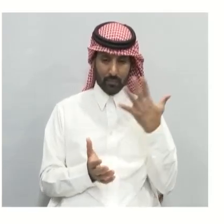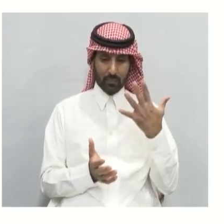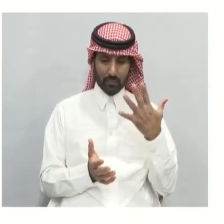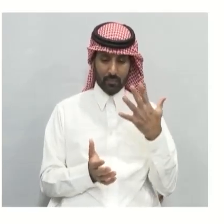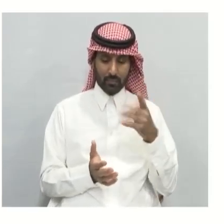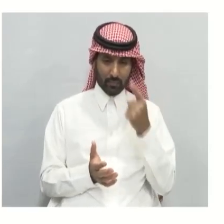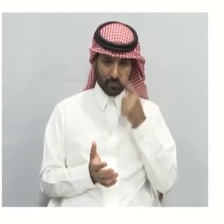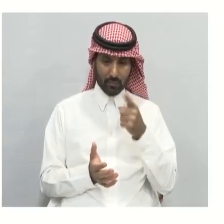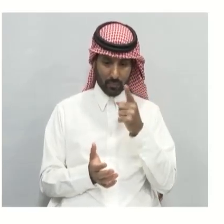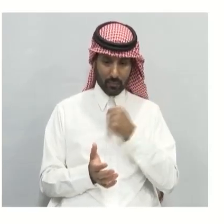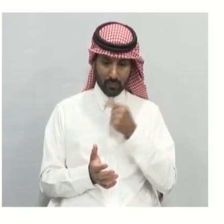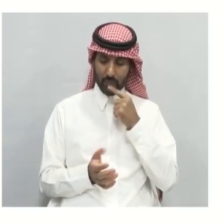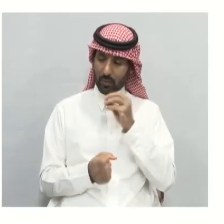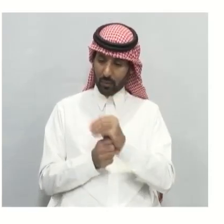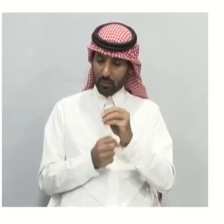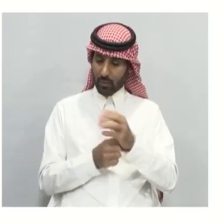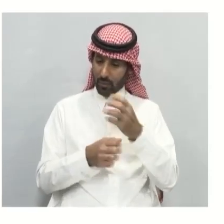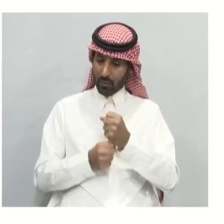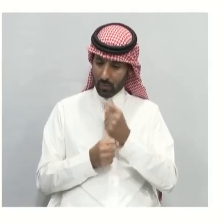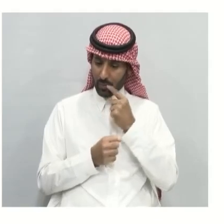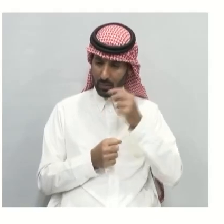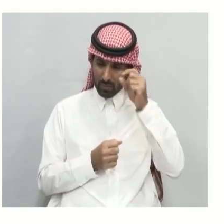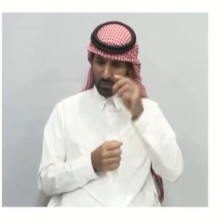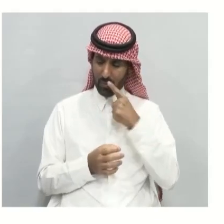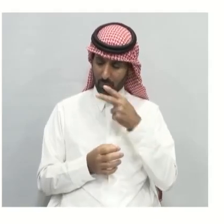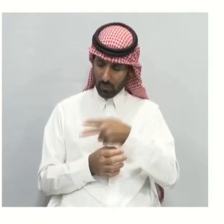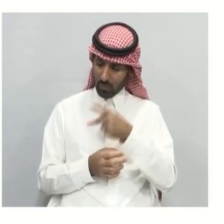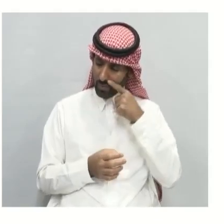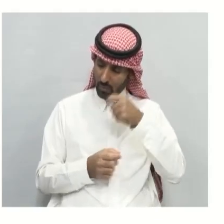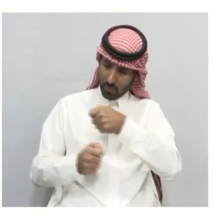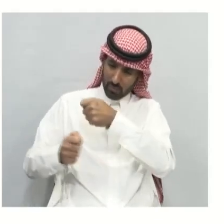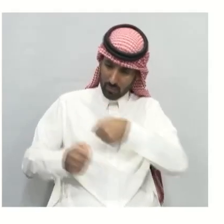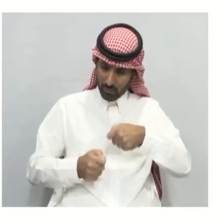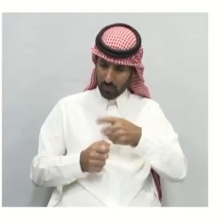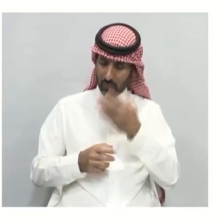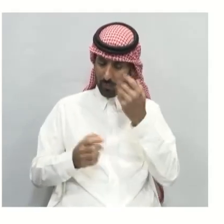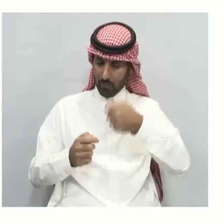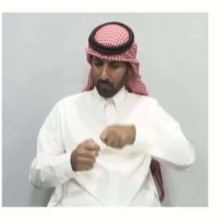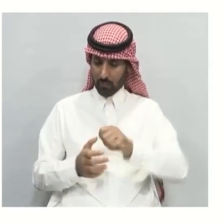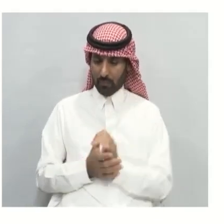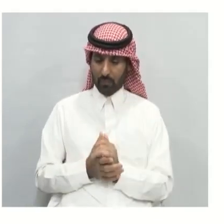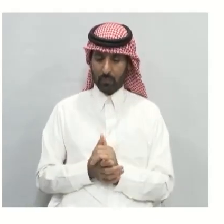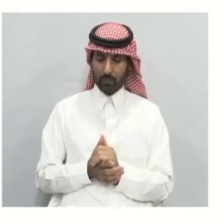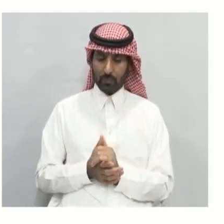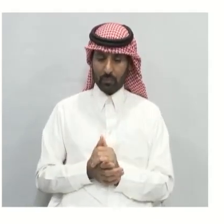5. I should have told the security guard that I saw someone breaking the lock.